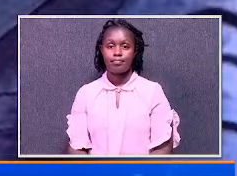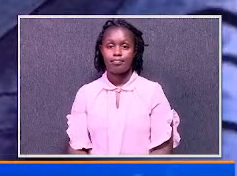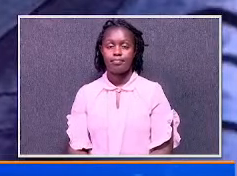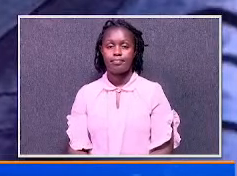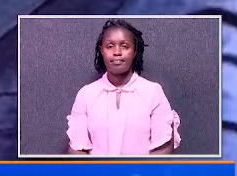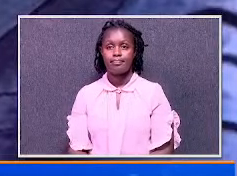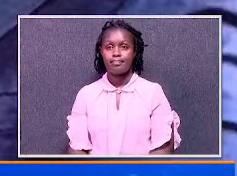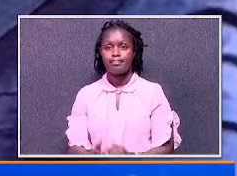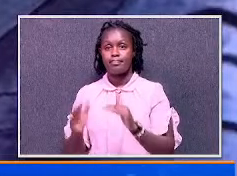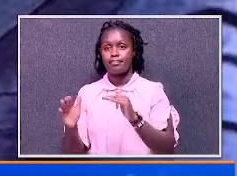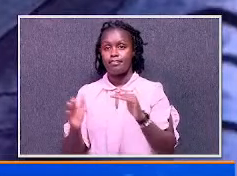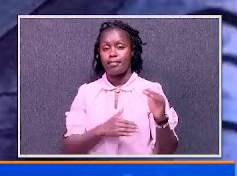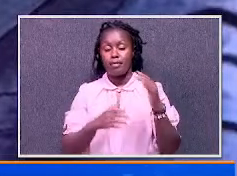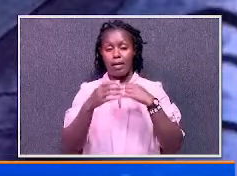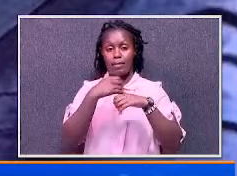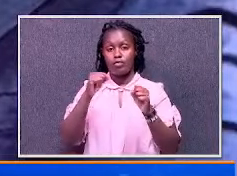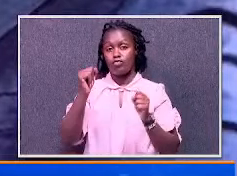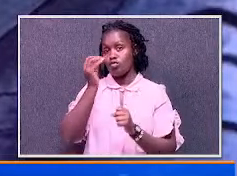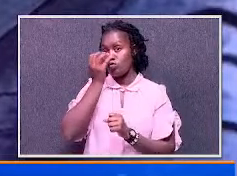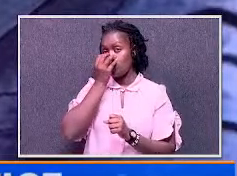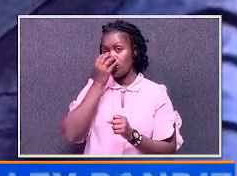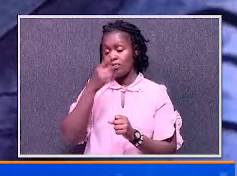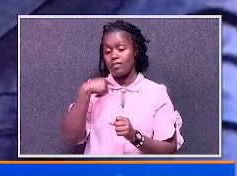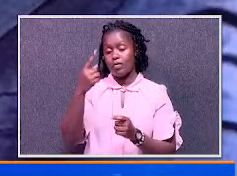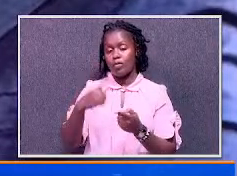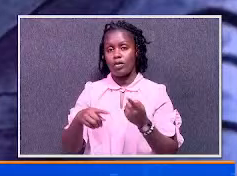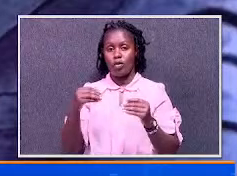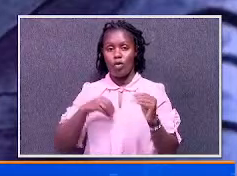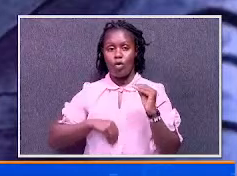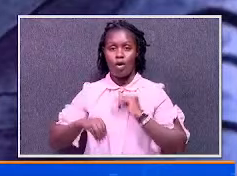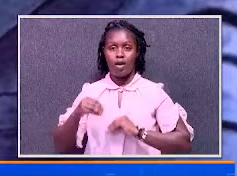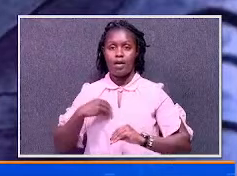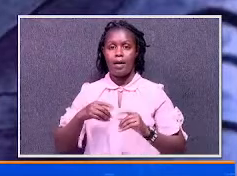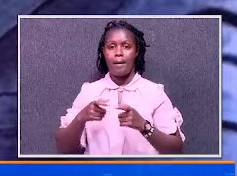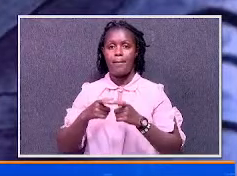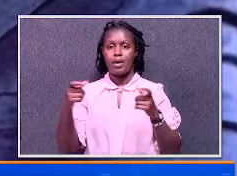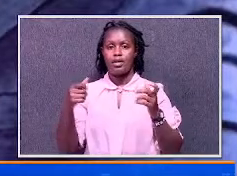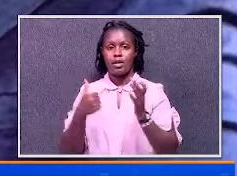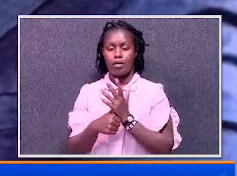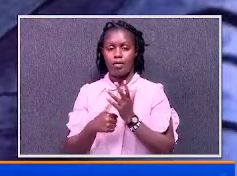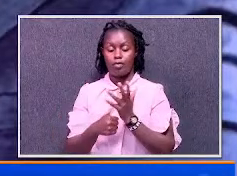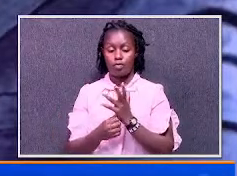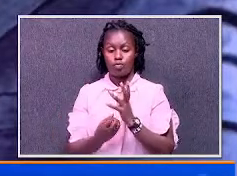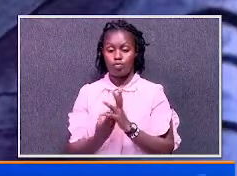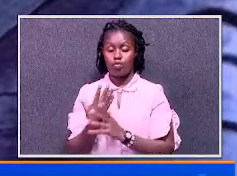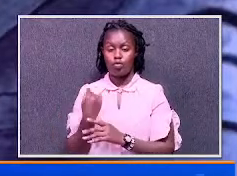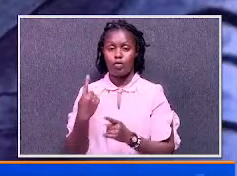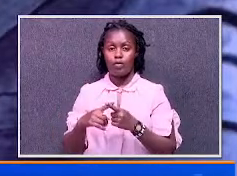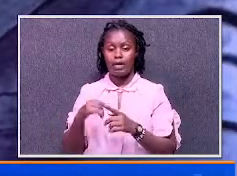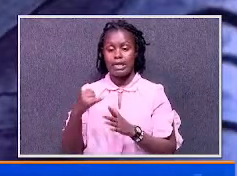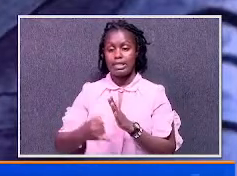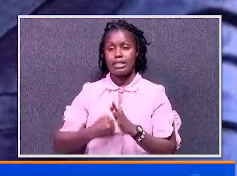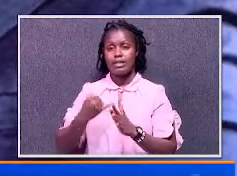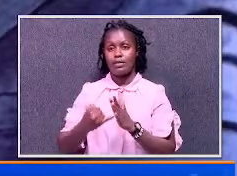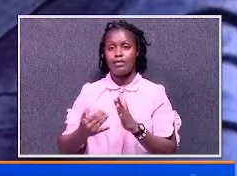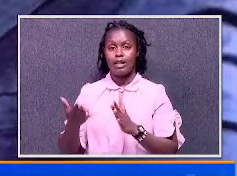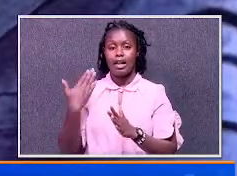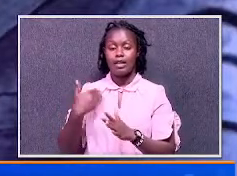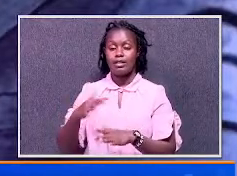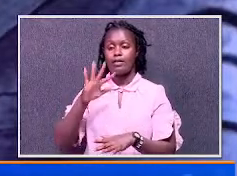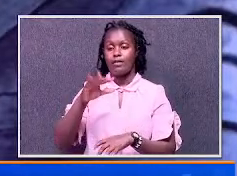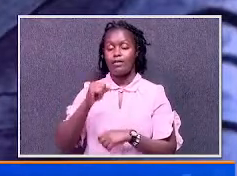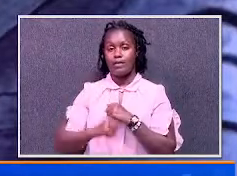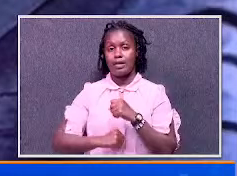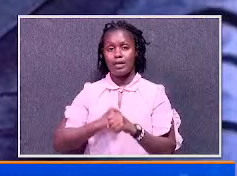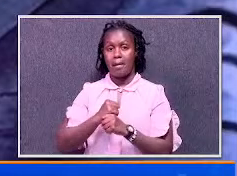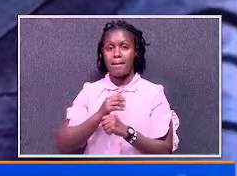And from that, President William Ruto has claimed that corruption was the greatest impediment to the growth of industrialization over the last 5 years. Speaking